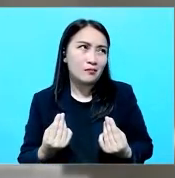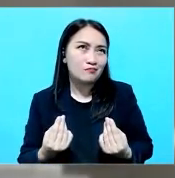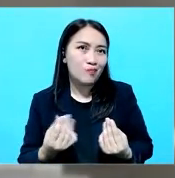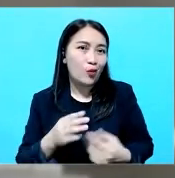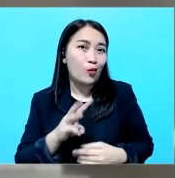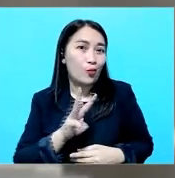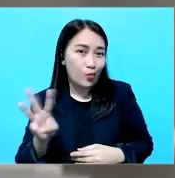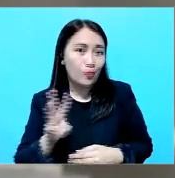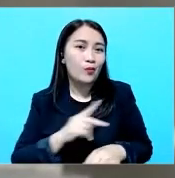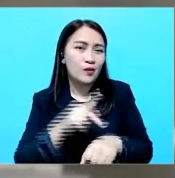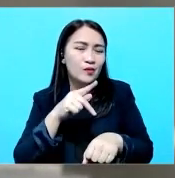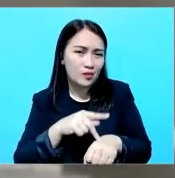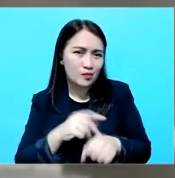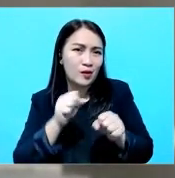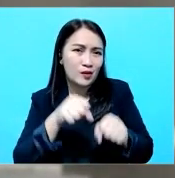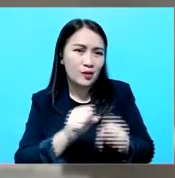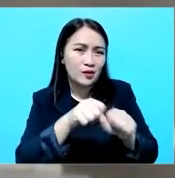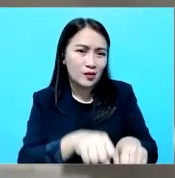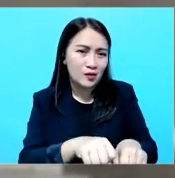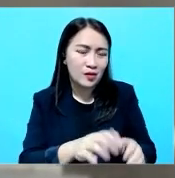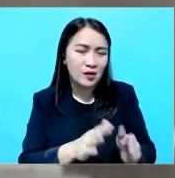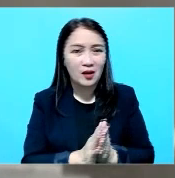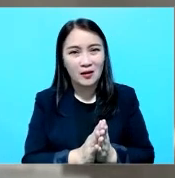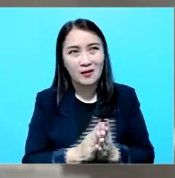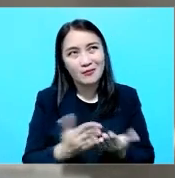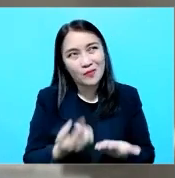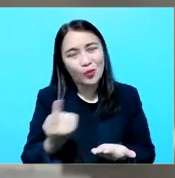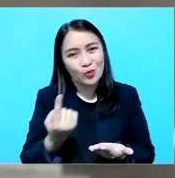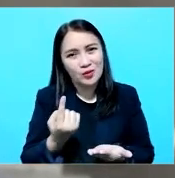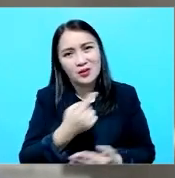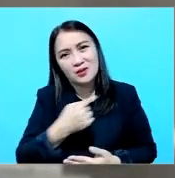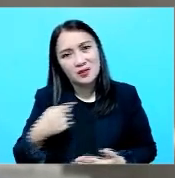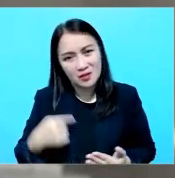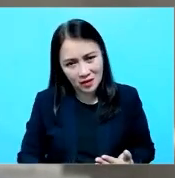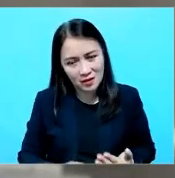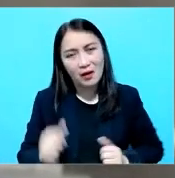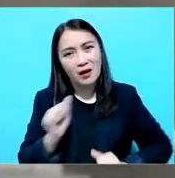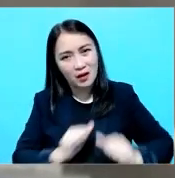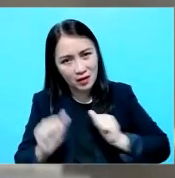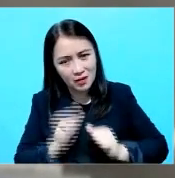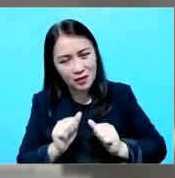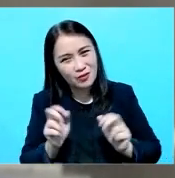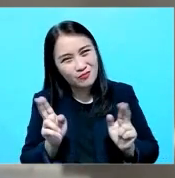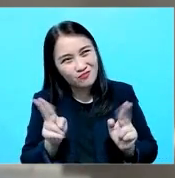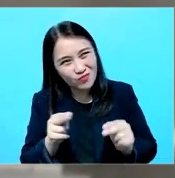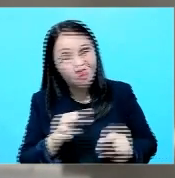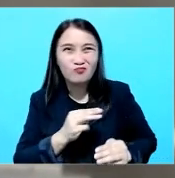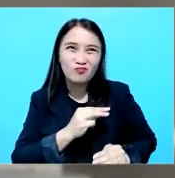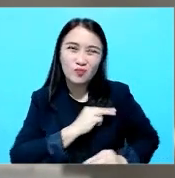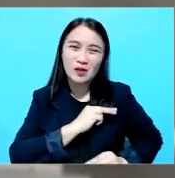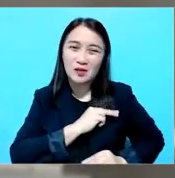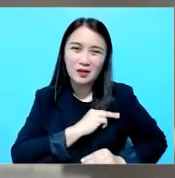doing what we call gray zone operations. It is civilian activities short of military actions